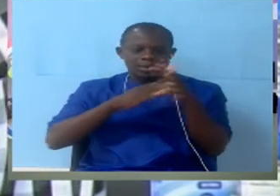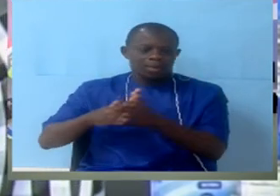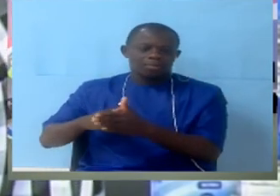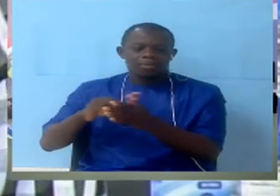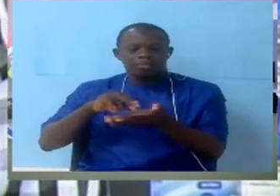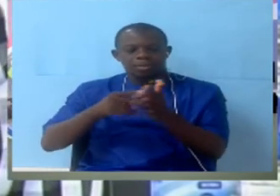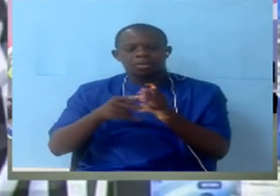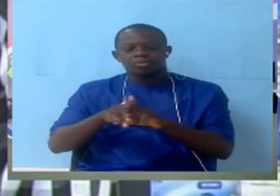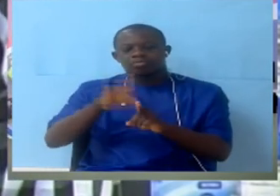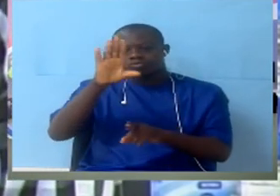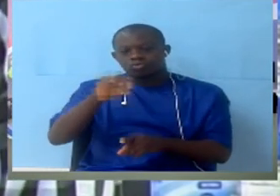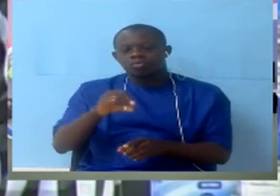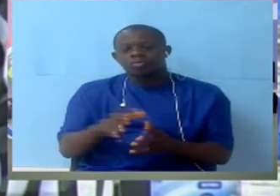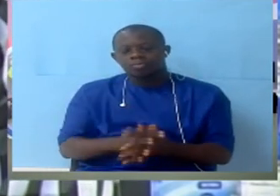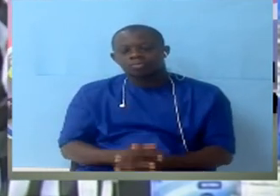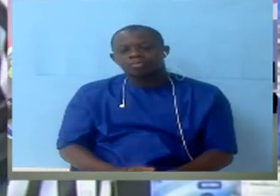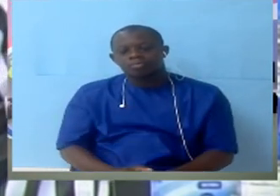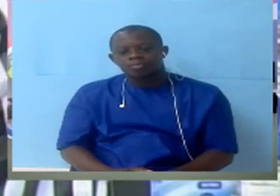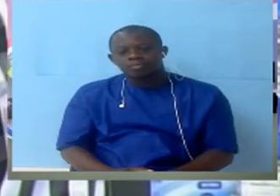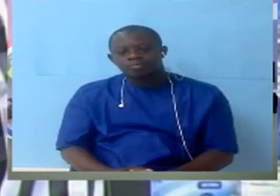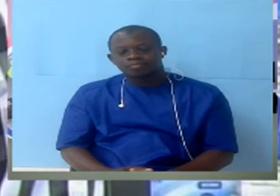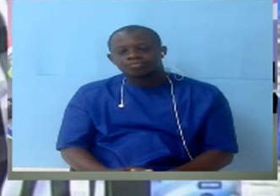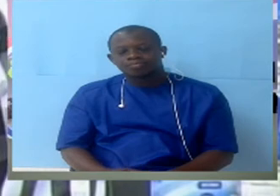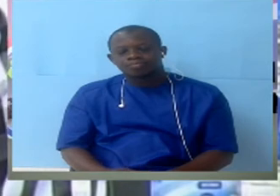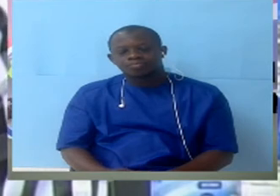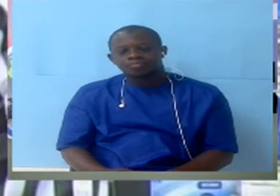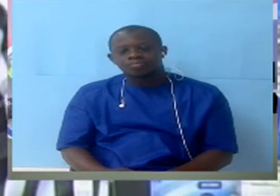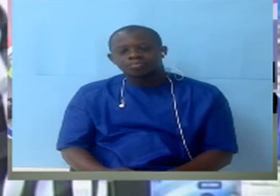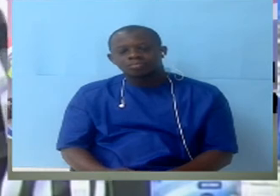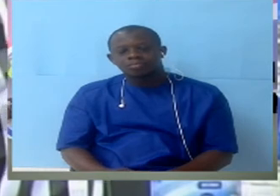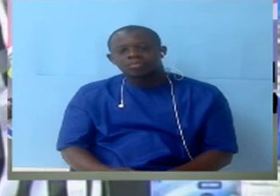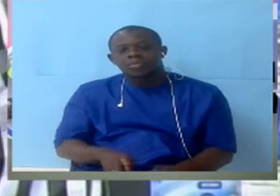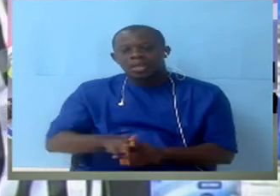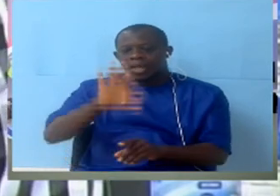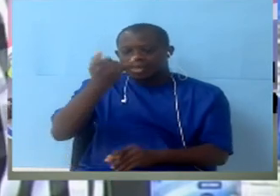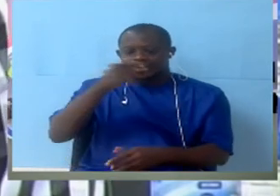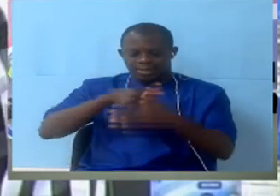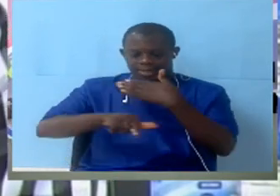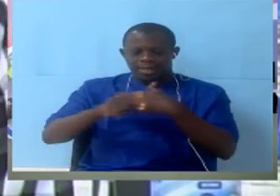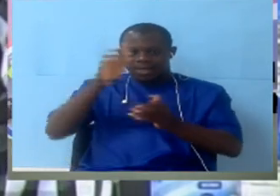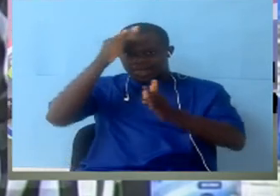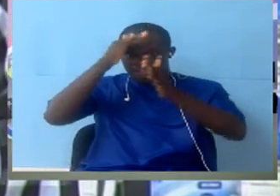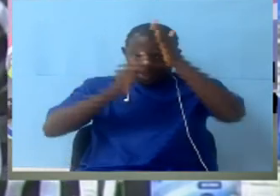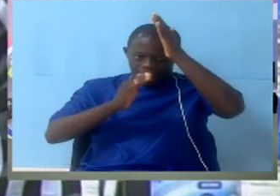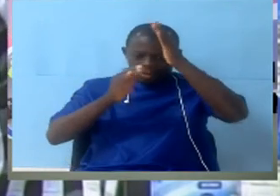ka si fatam fanso me sambe kan. Because in the army, if army fan kono. Because in the army,